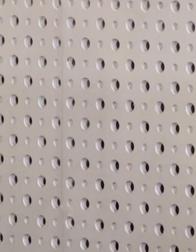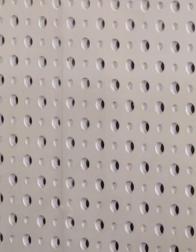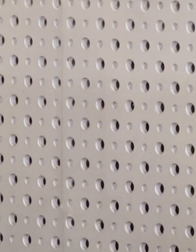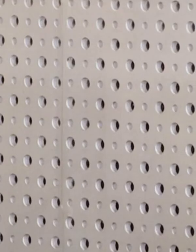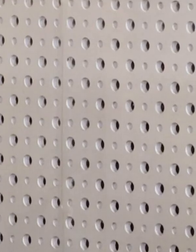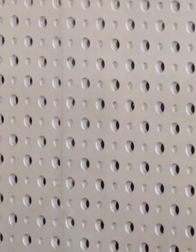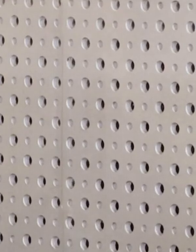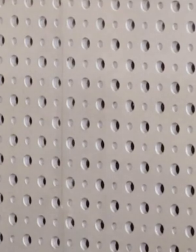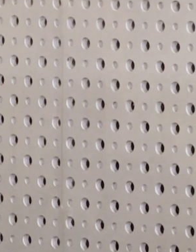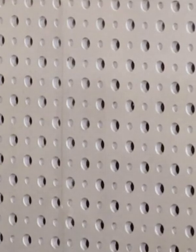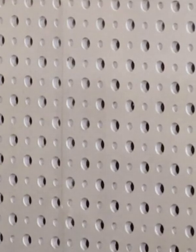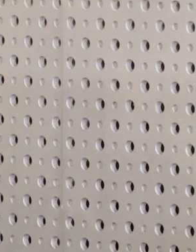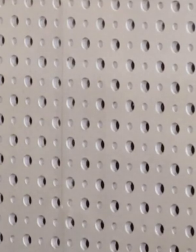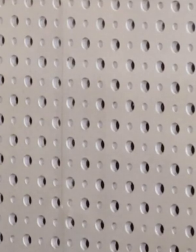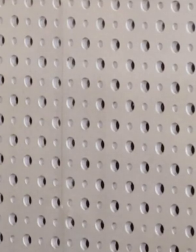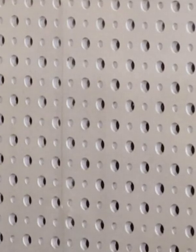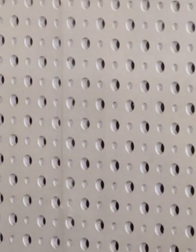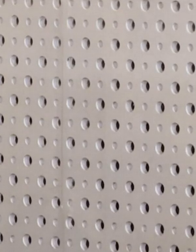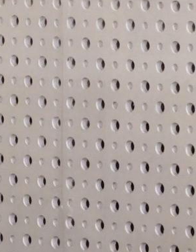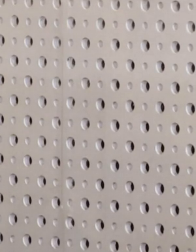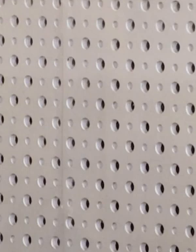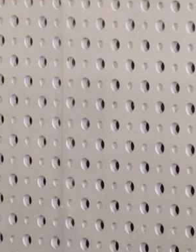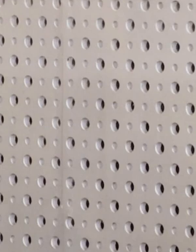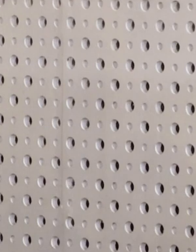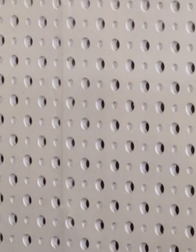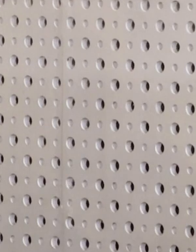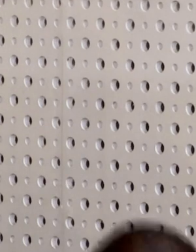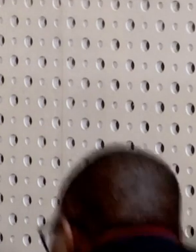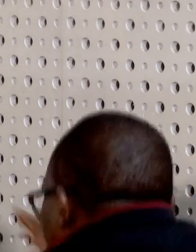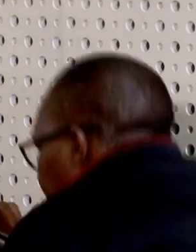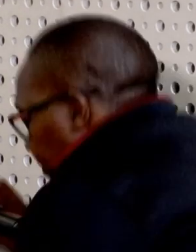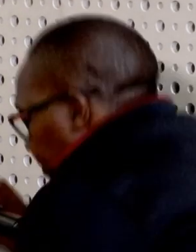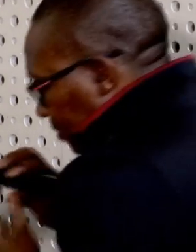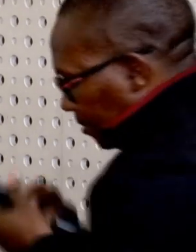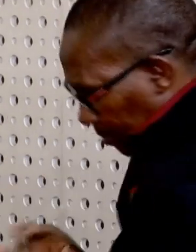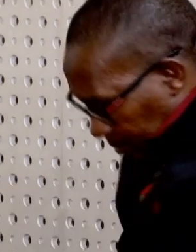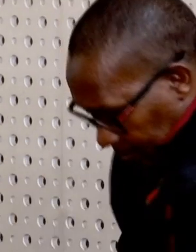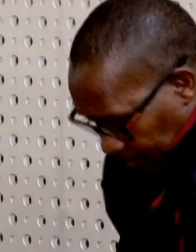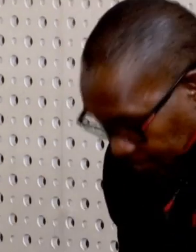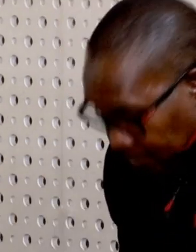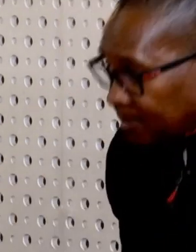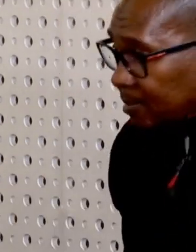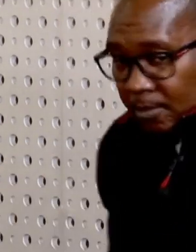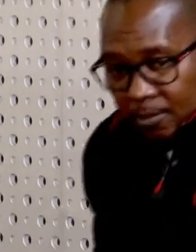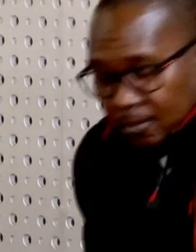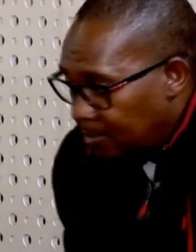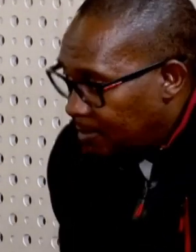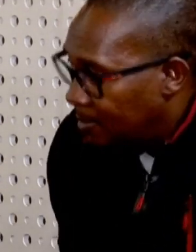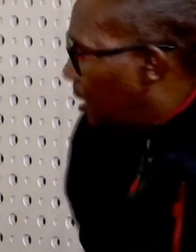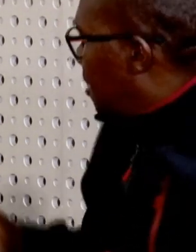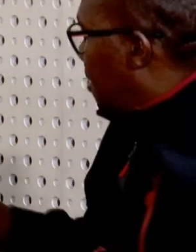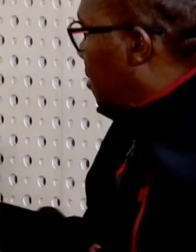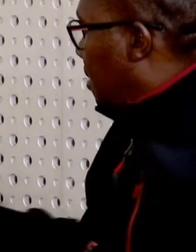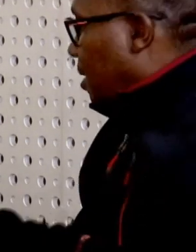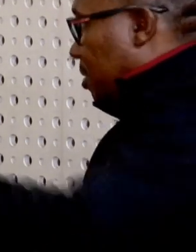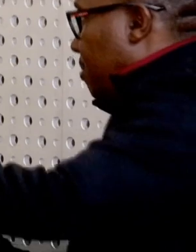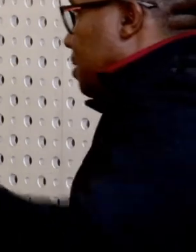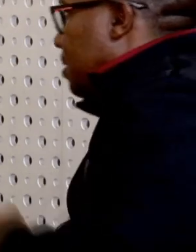be done to say these are the final activities that will happen under level 4. So that's the first